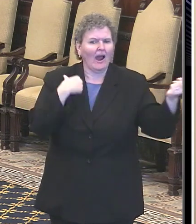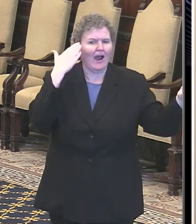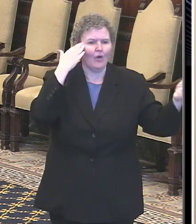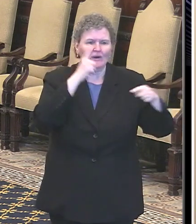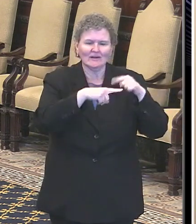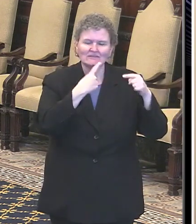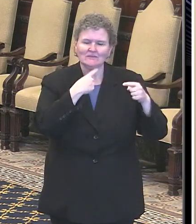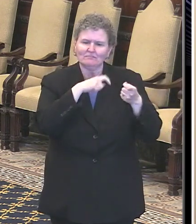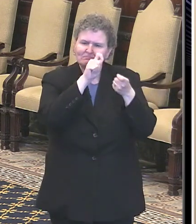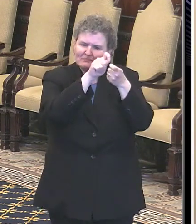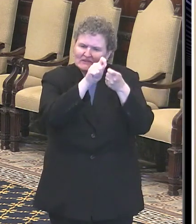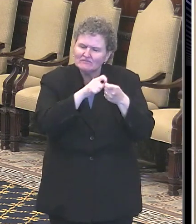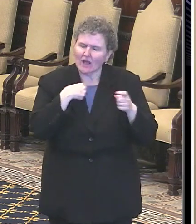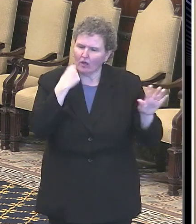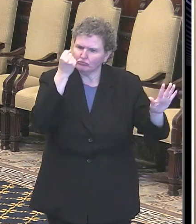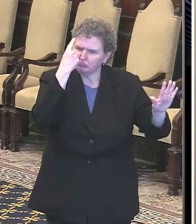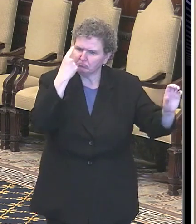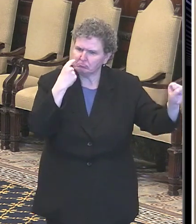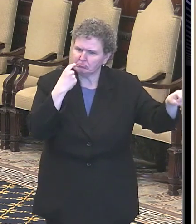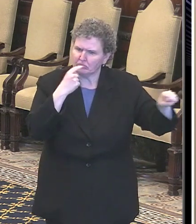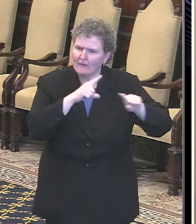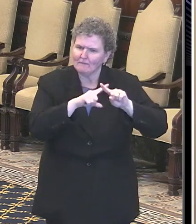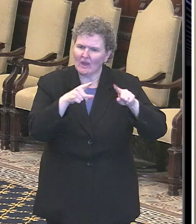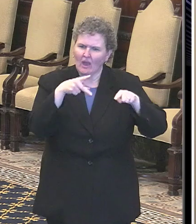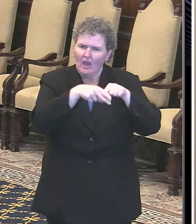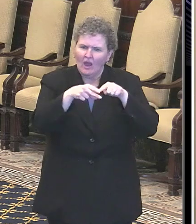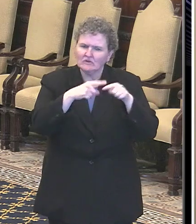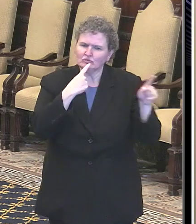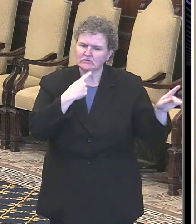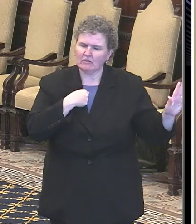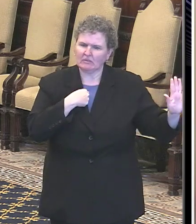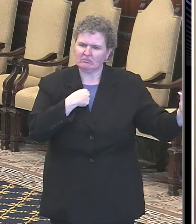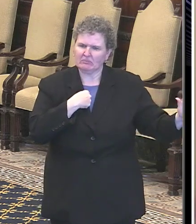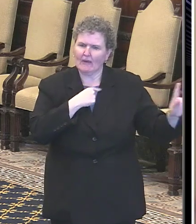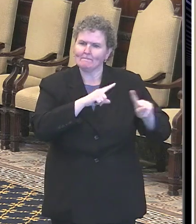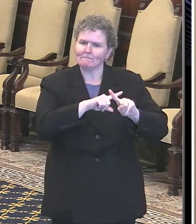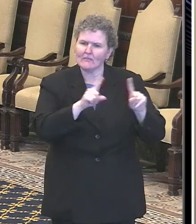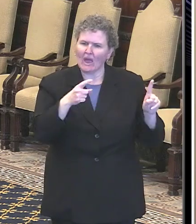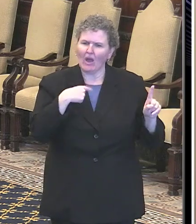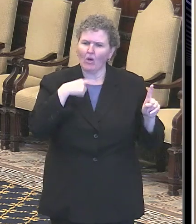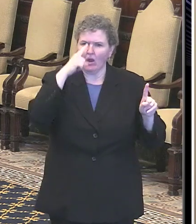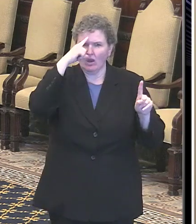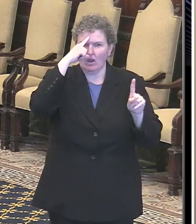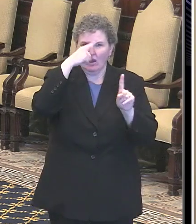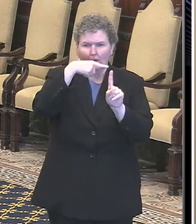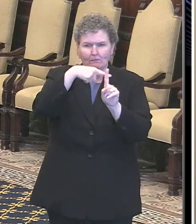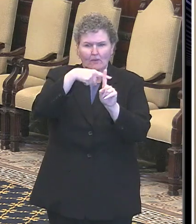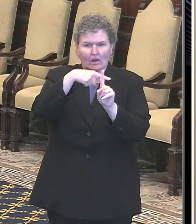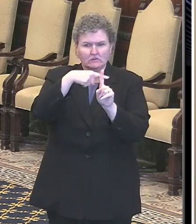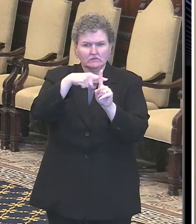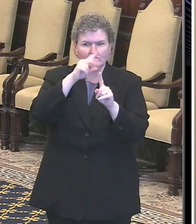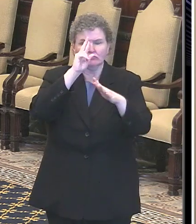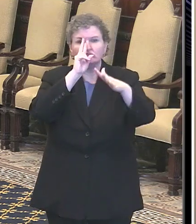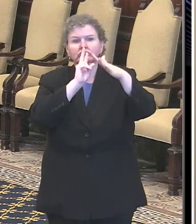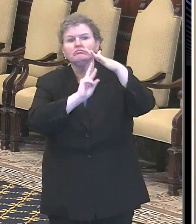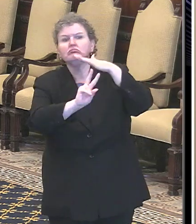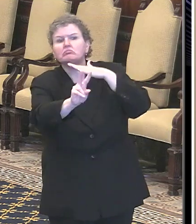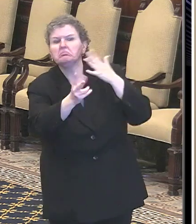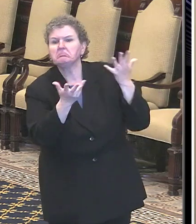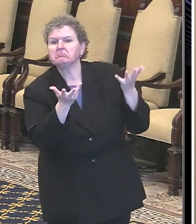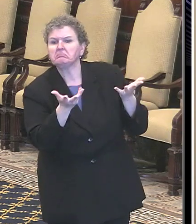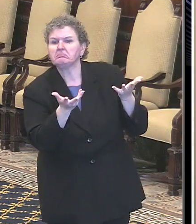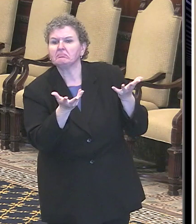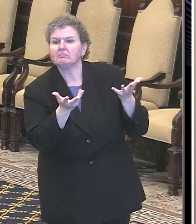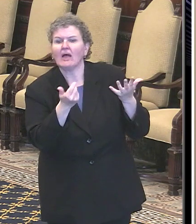might cut, but I was curious on the maybe the more optimistic, positive outlook side to it. Is there anything